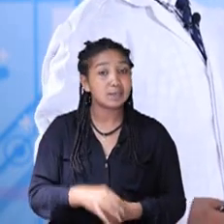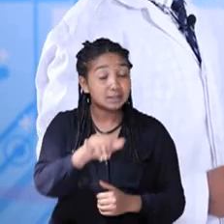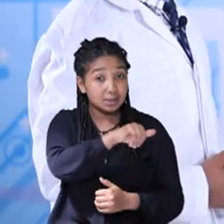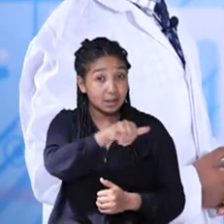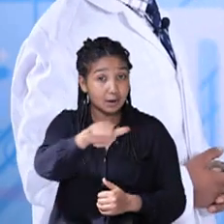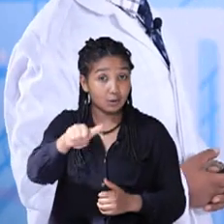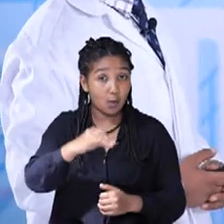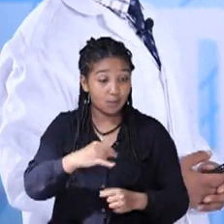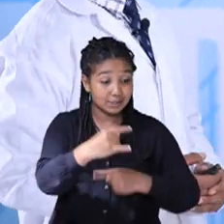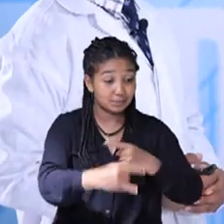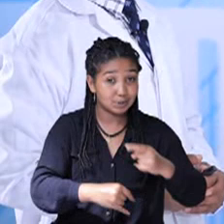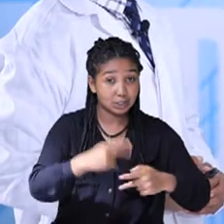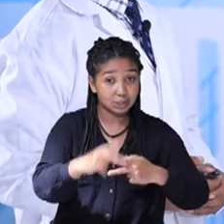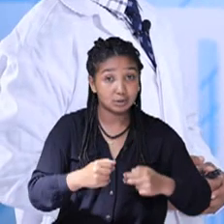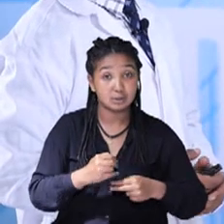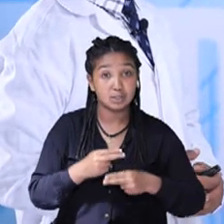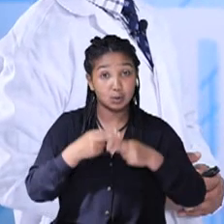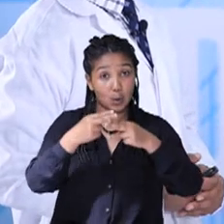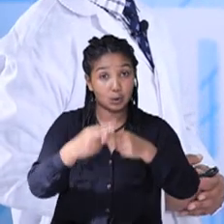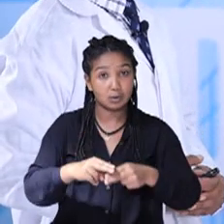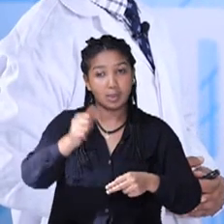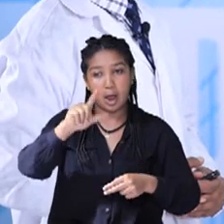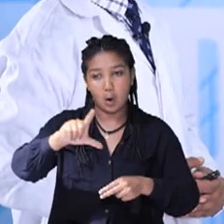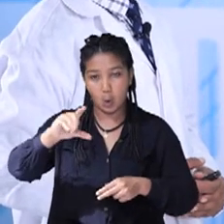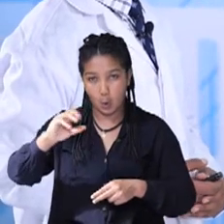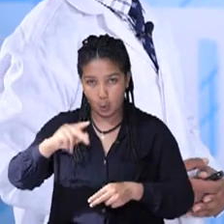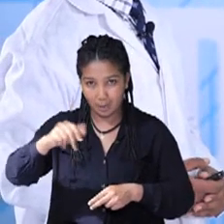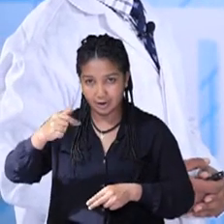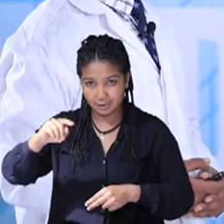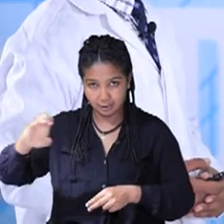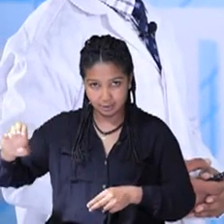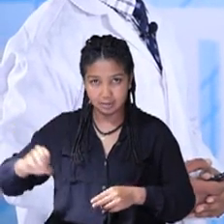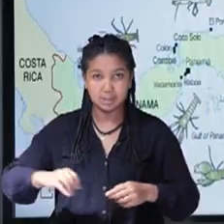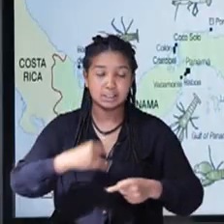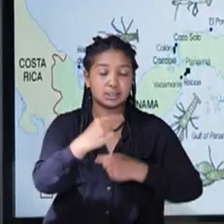Such kind of speciation is called allopatric speciation.